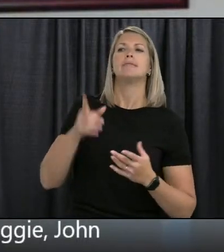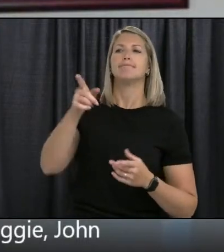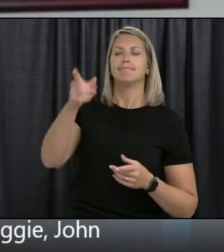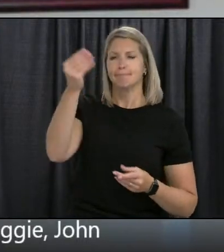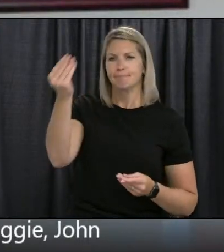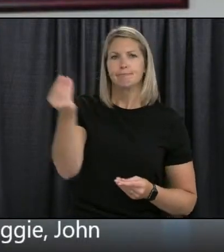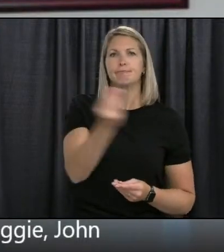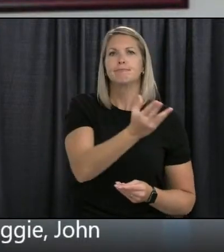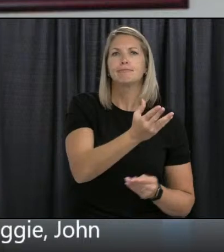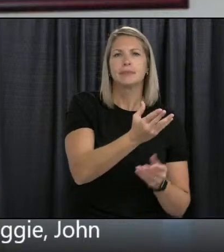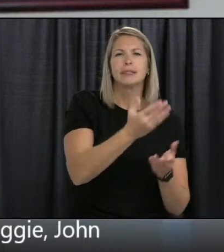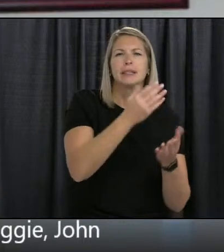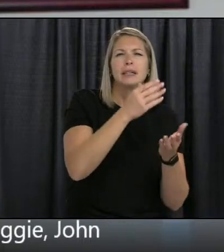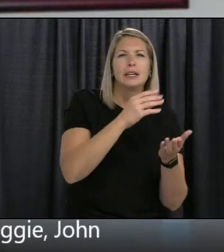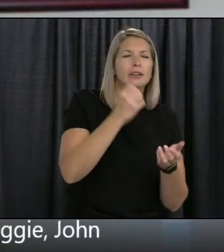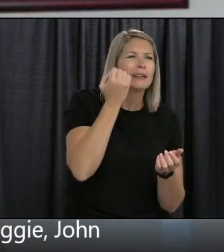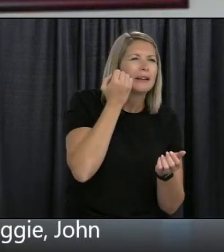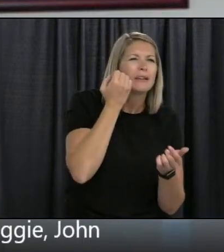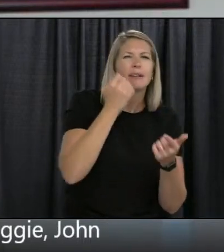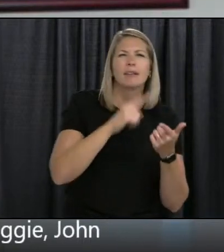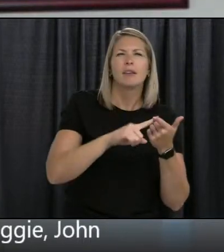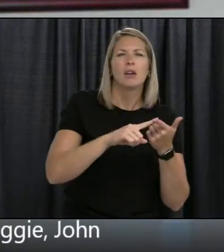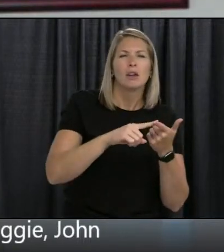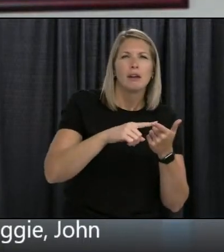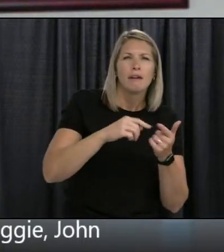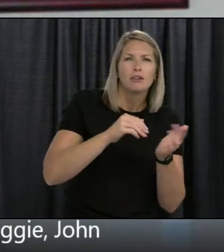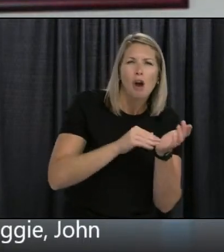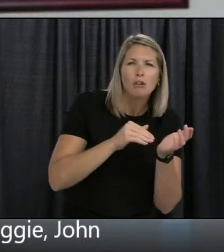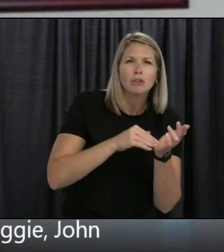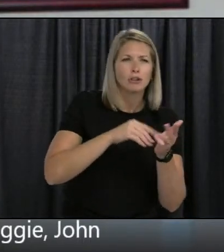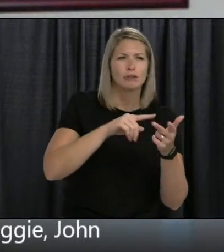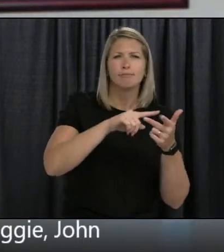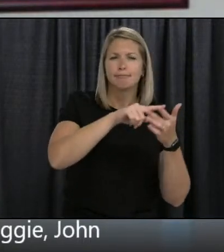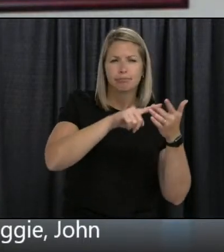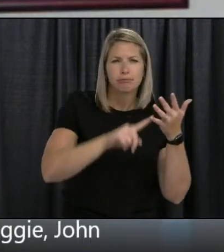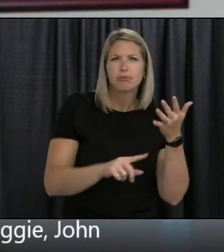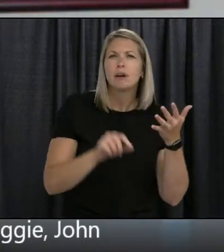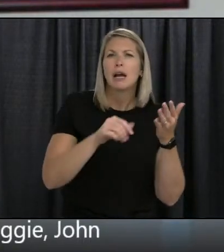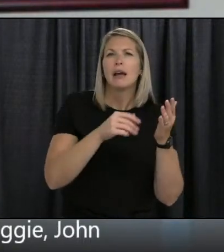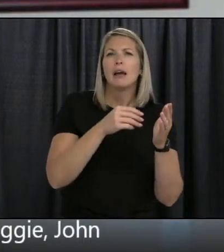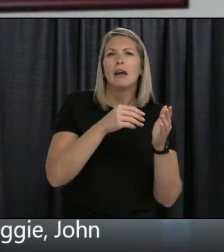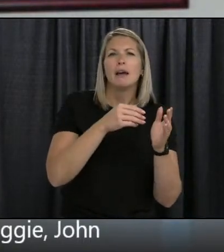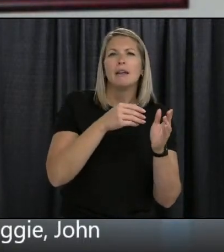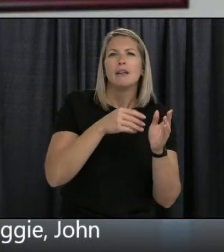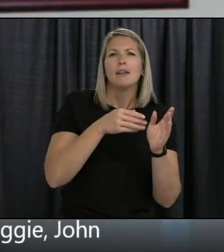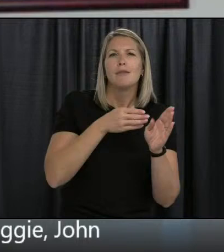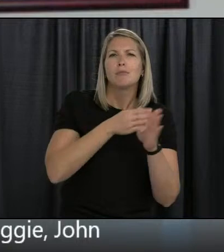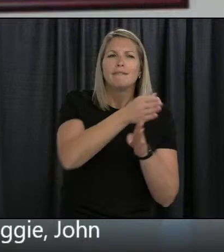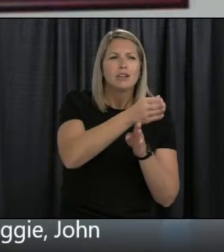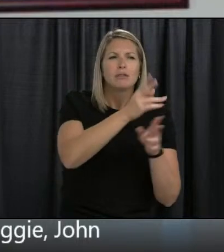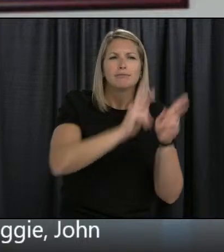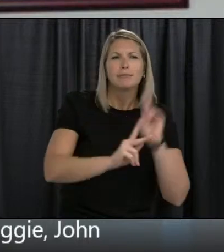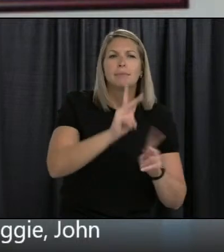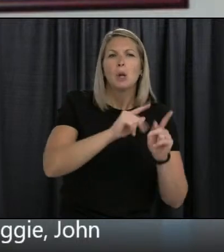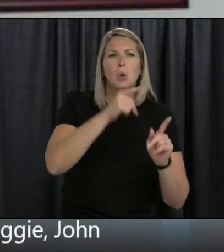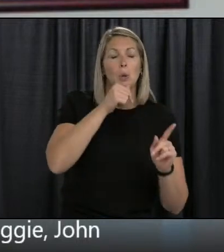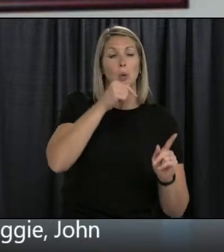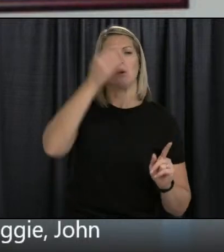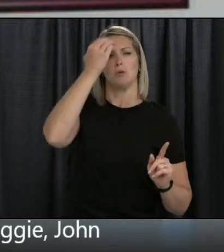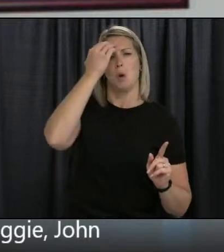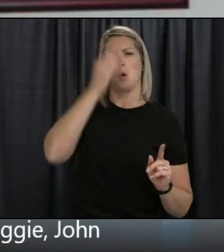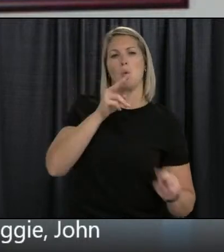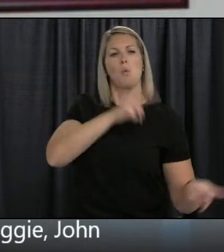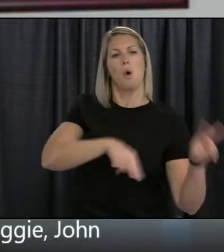individuals, dentists, fee-for-service physicians. They're not employees of the healthcare system. They